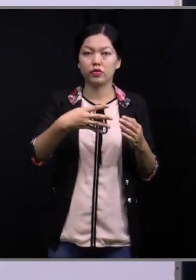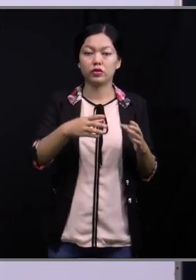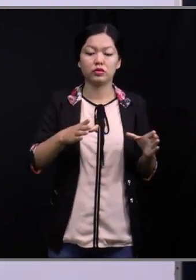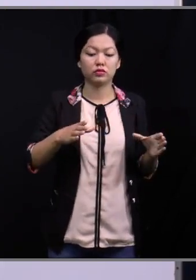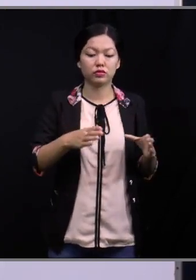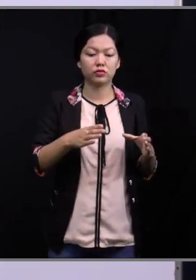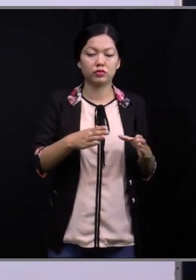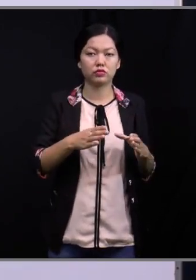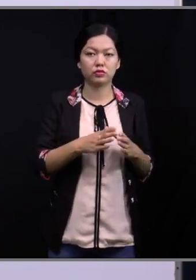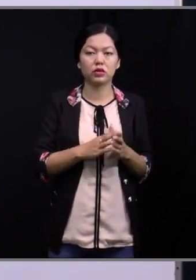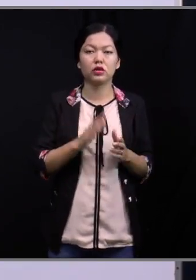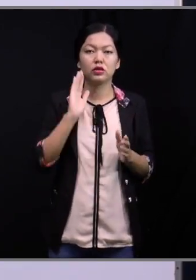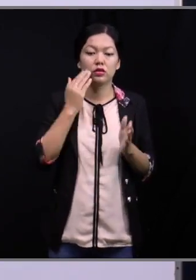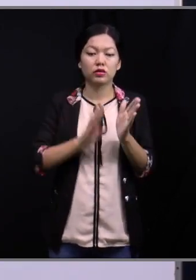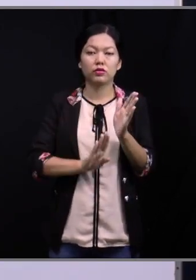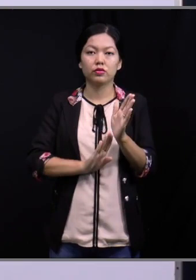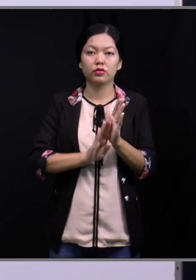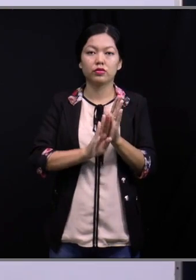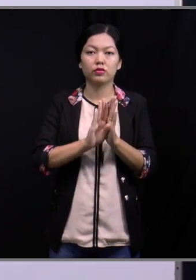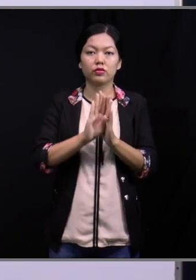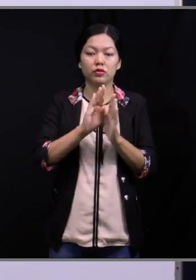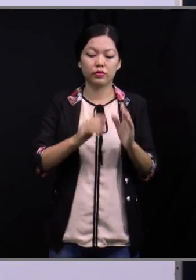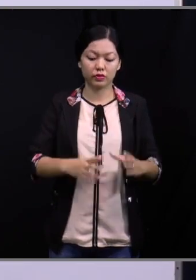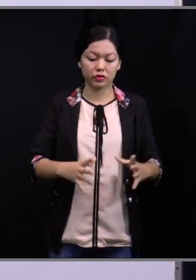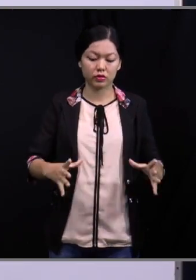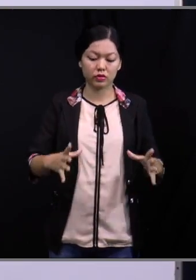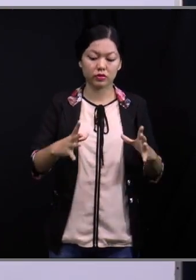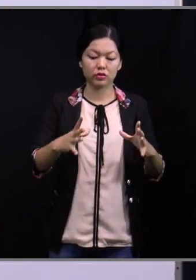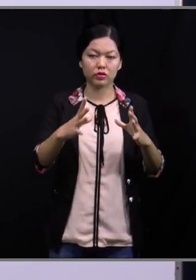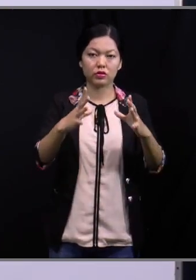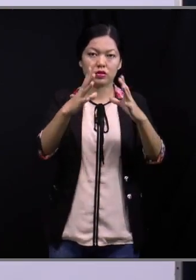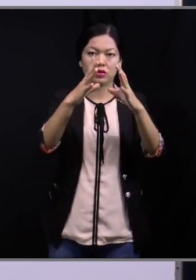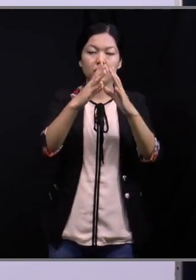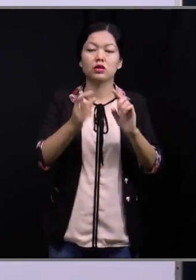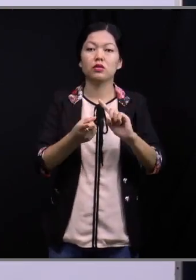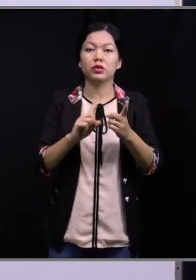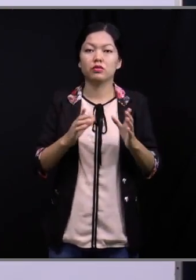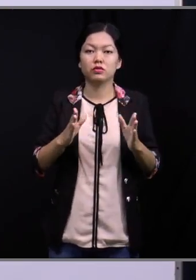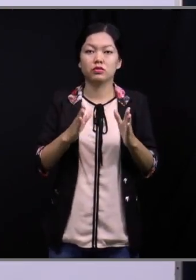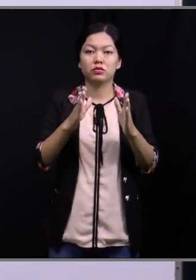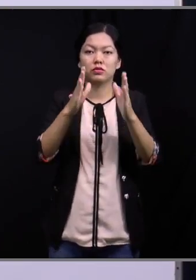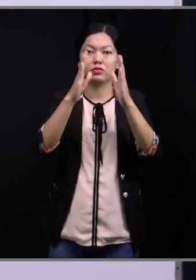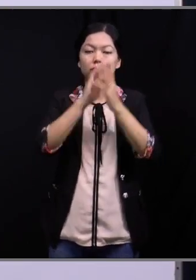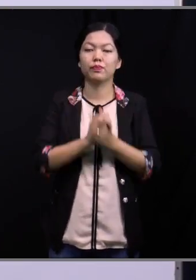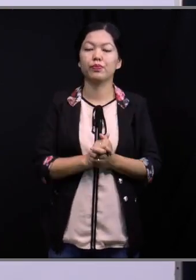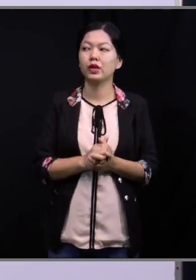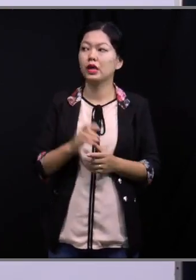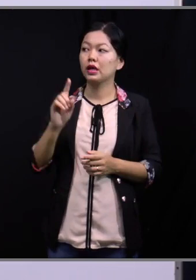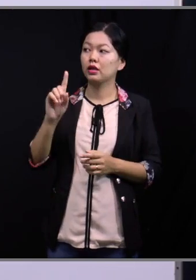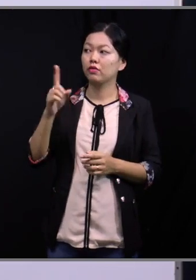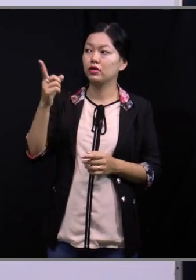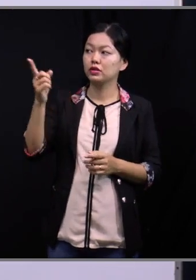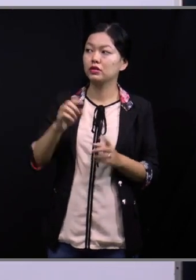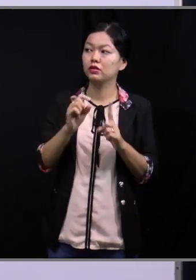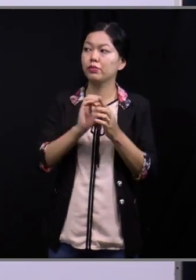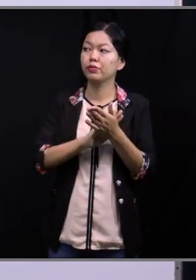the classification. Okay, so now the next higher category is the phylum or the division. So